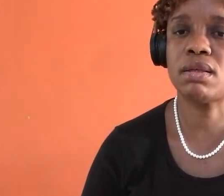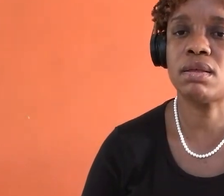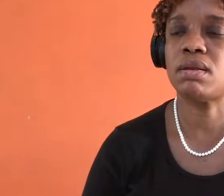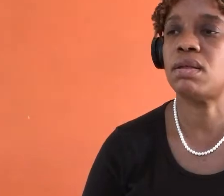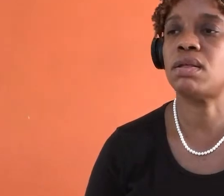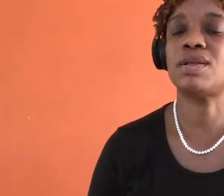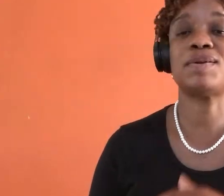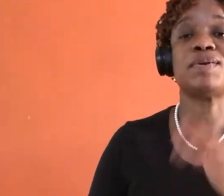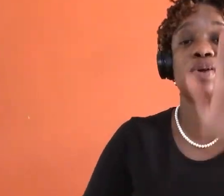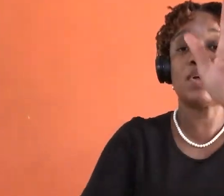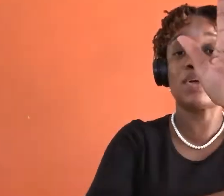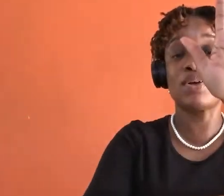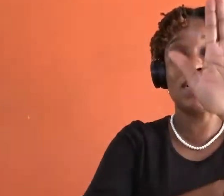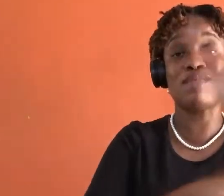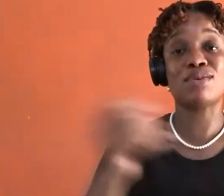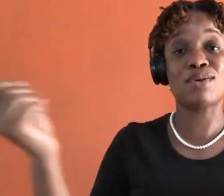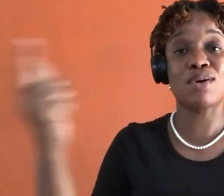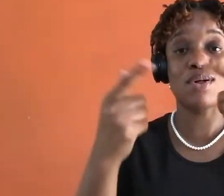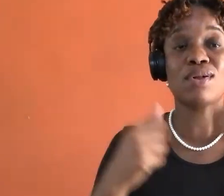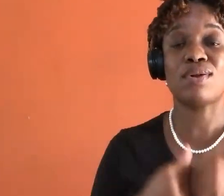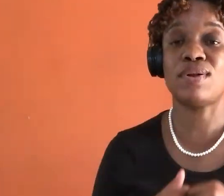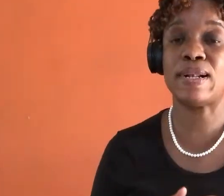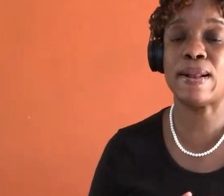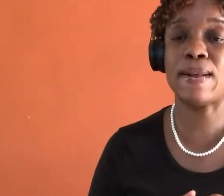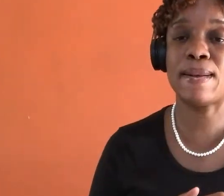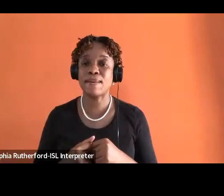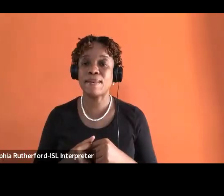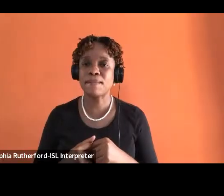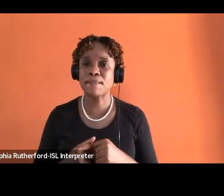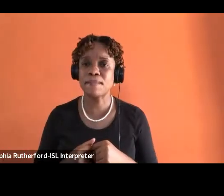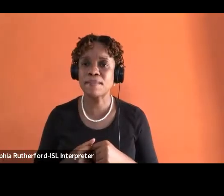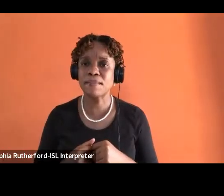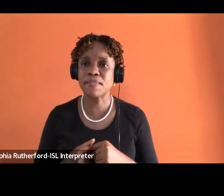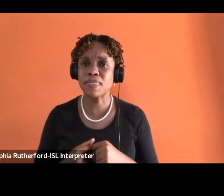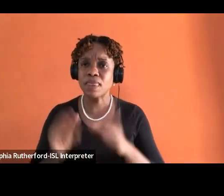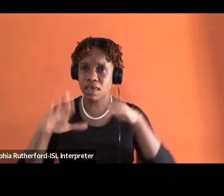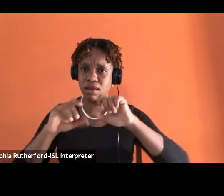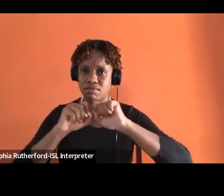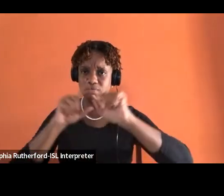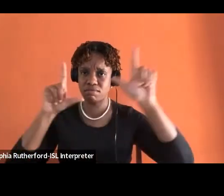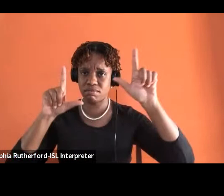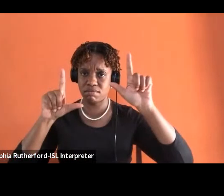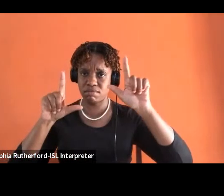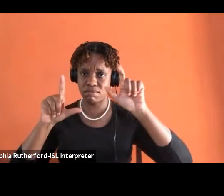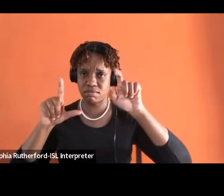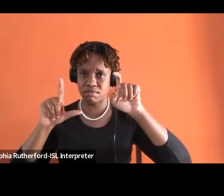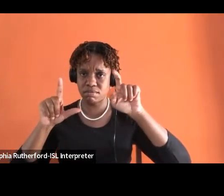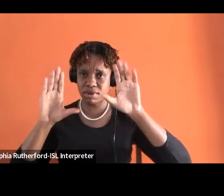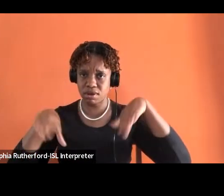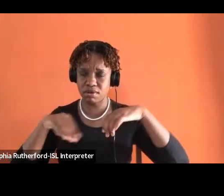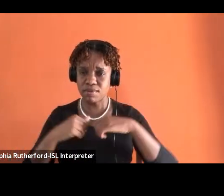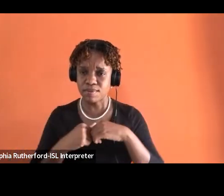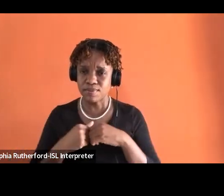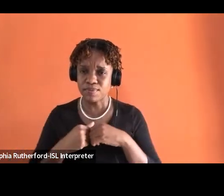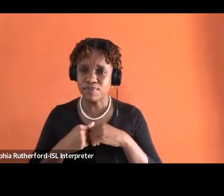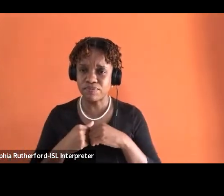Good afternoon, everyone. Am I allowed to share my screen?